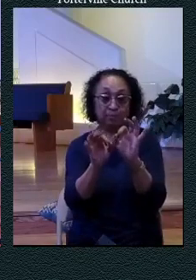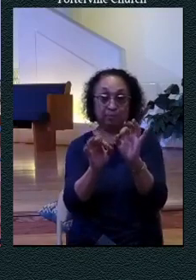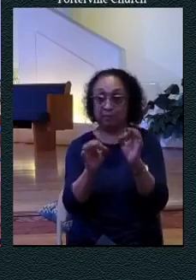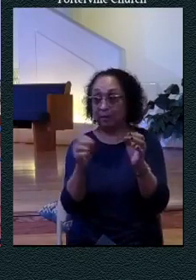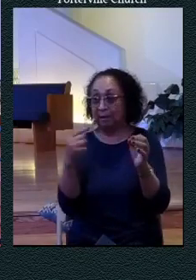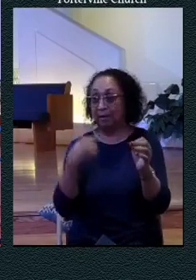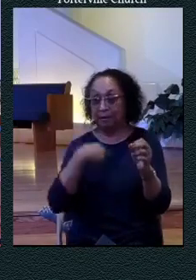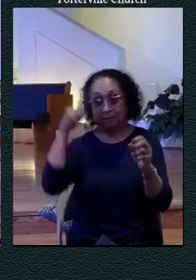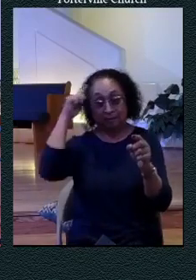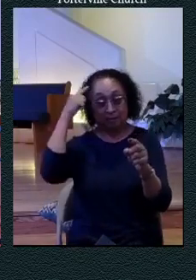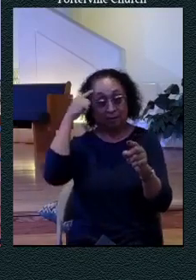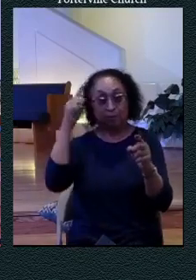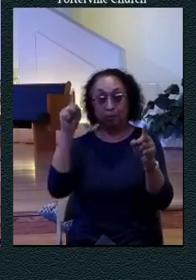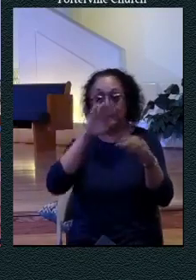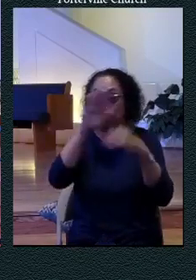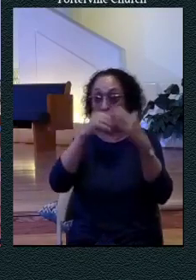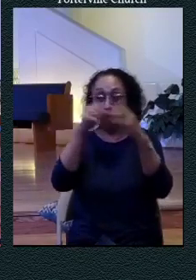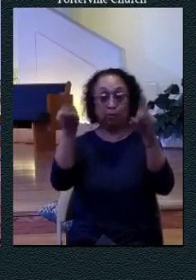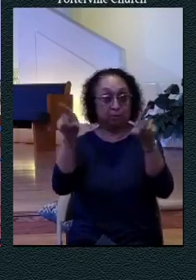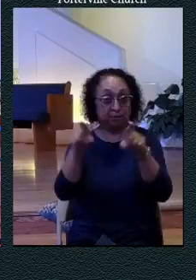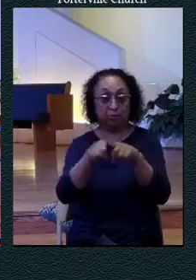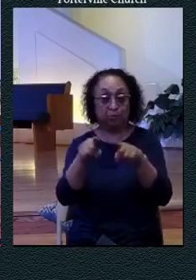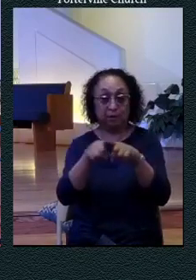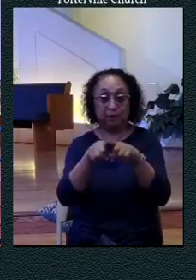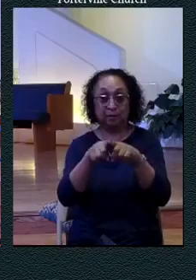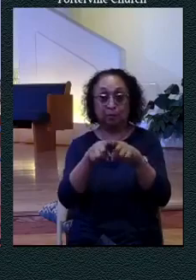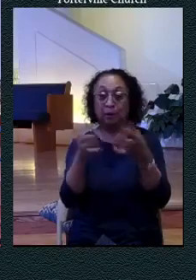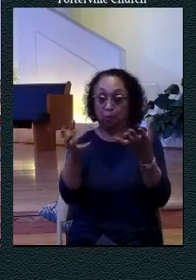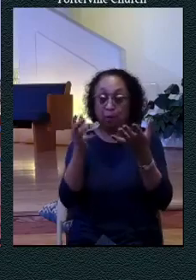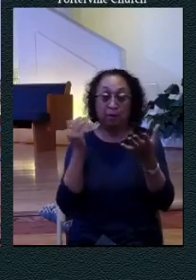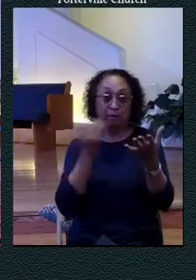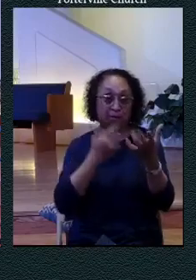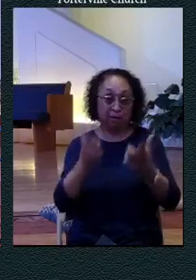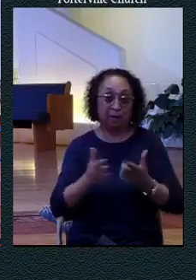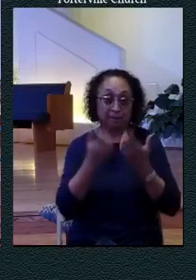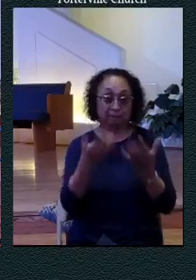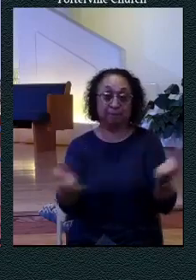It's important to us that our lives count. We want our lives to count,